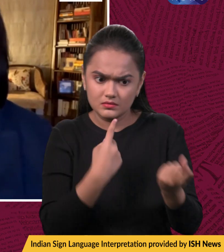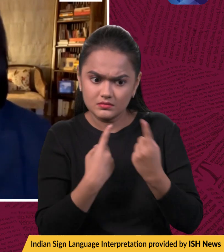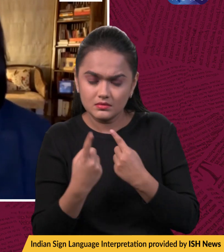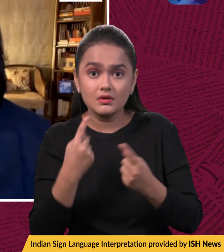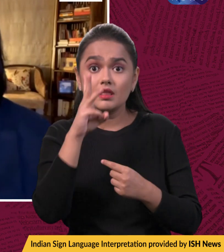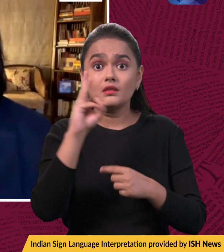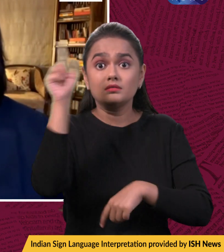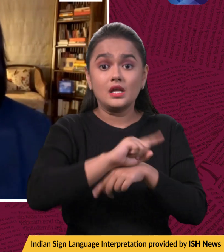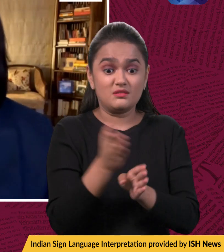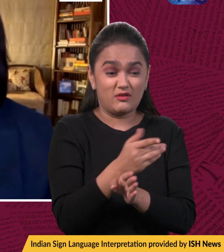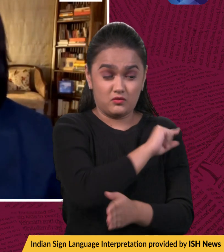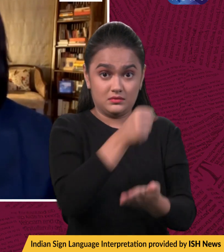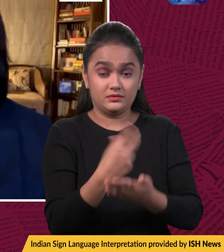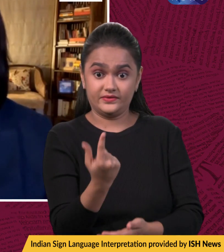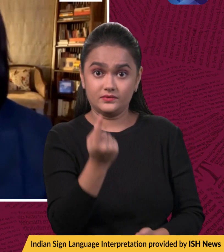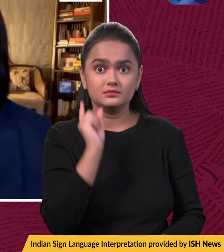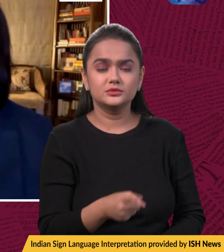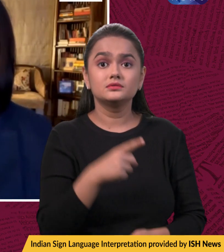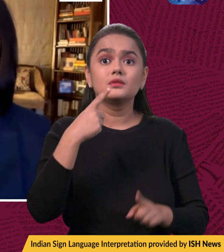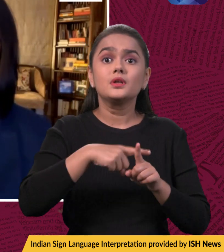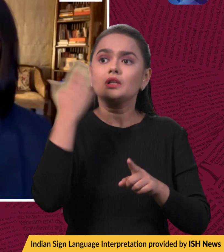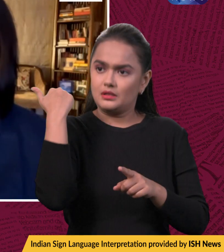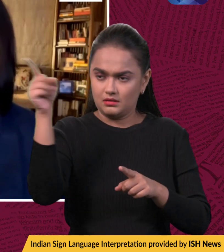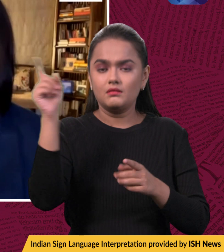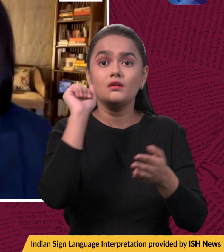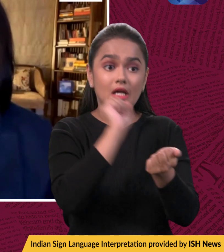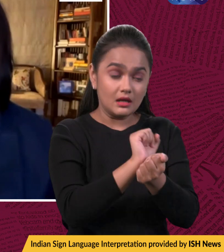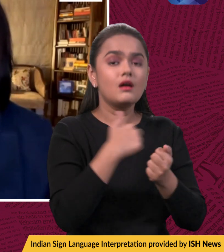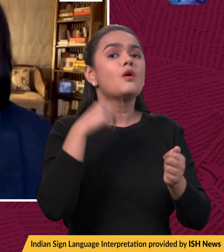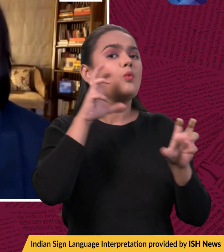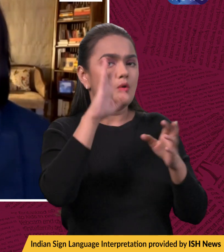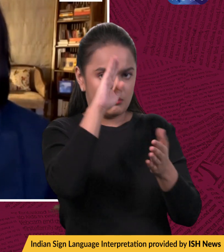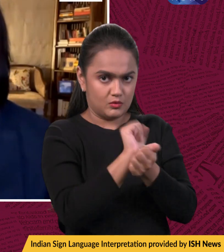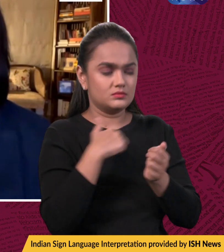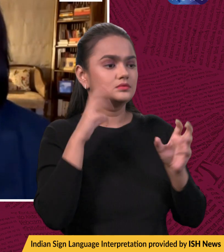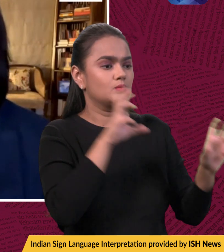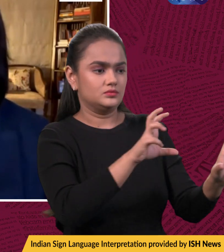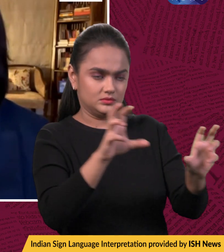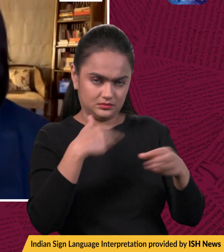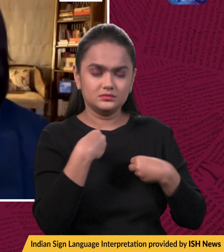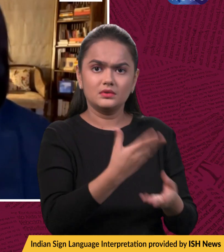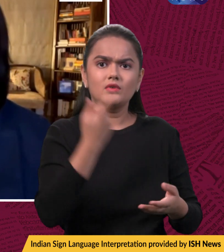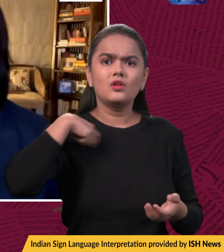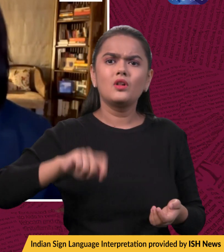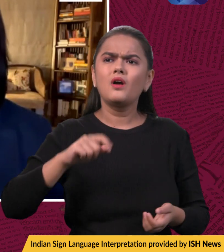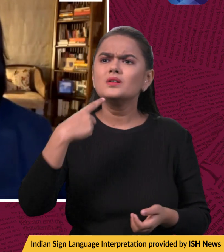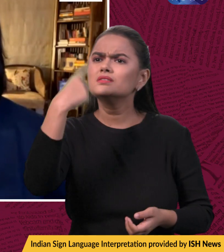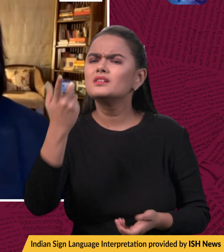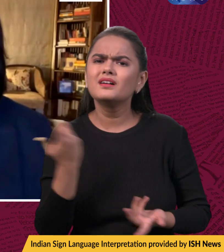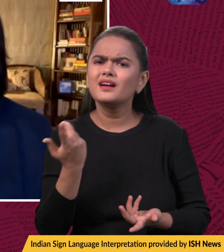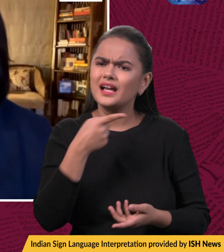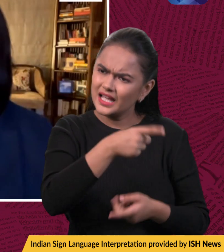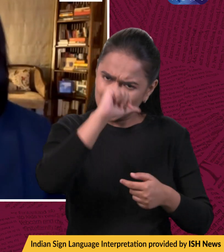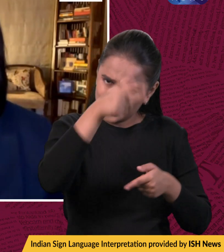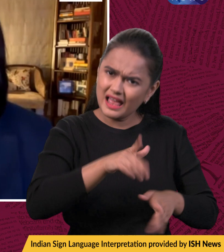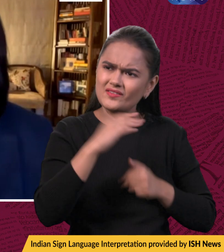in 30 days. Earlier this week, Param Bir Singh was granted protection from arrest by the Supreme Court after his lawyer informed the court